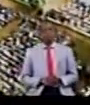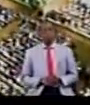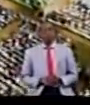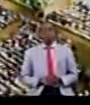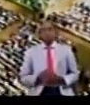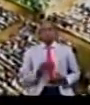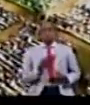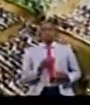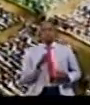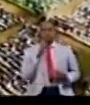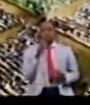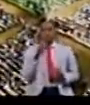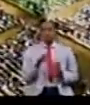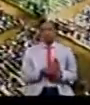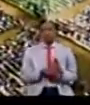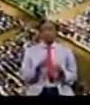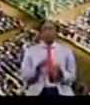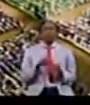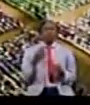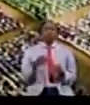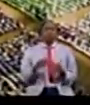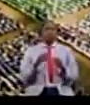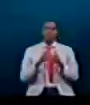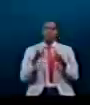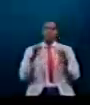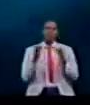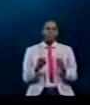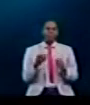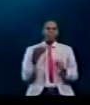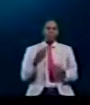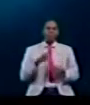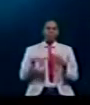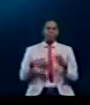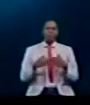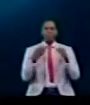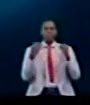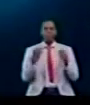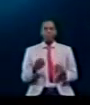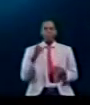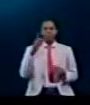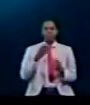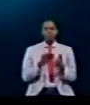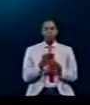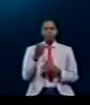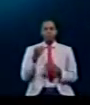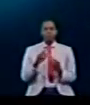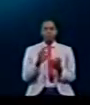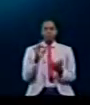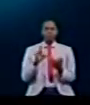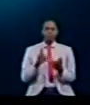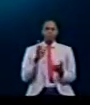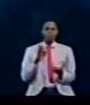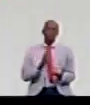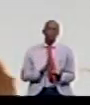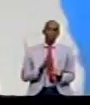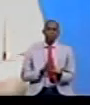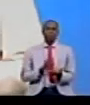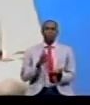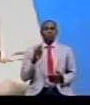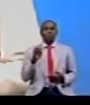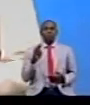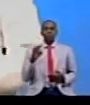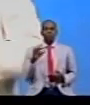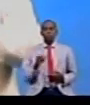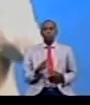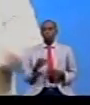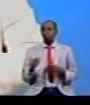against all the powers of darkness, against all the forces of hell. Almighty God, everlasting Father,